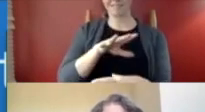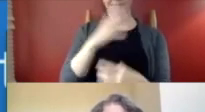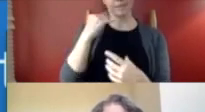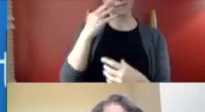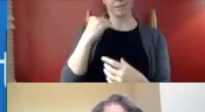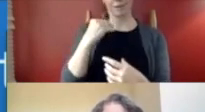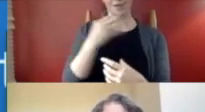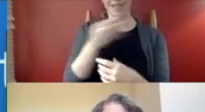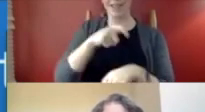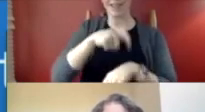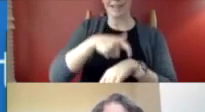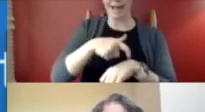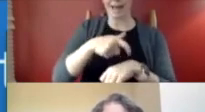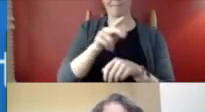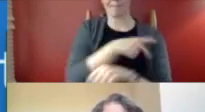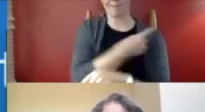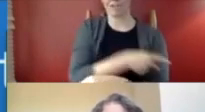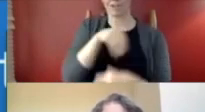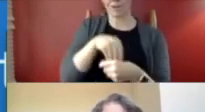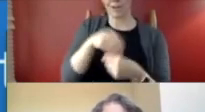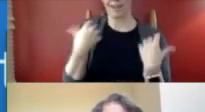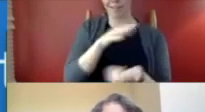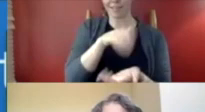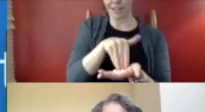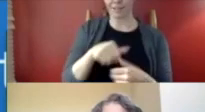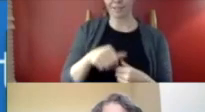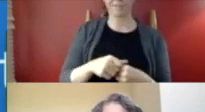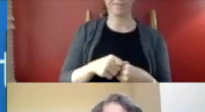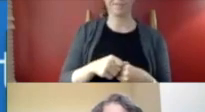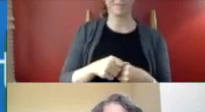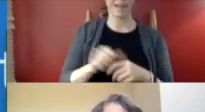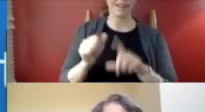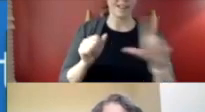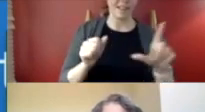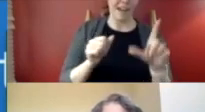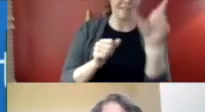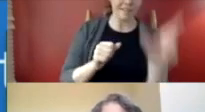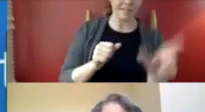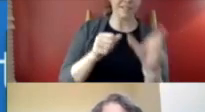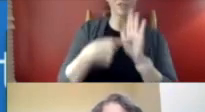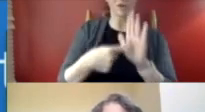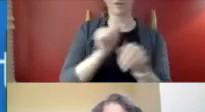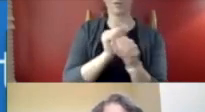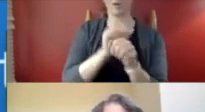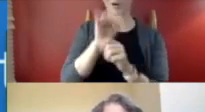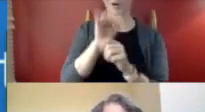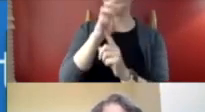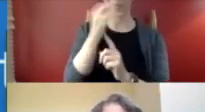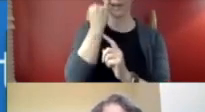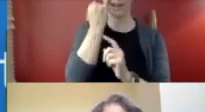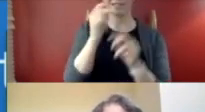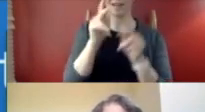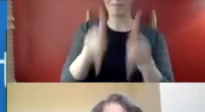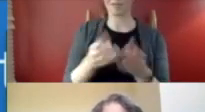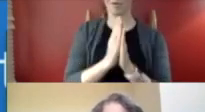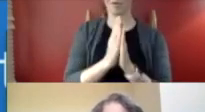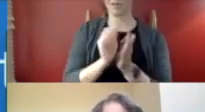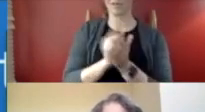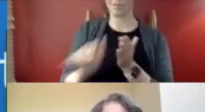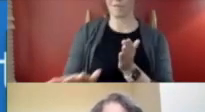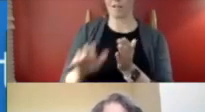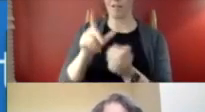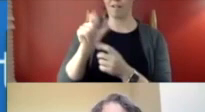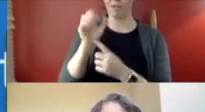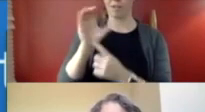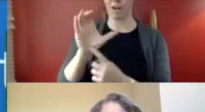center. On the left of this slide is a screenshot of the workflow for patients requesting removal of a LARC method. The tool can be